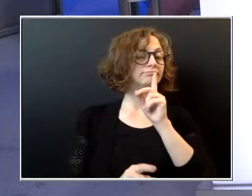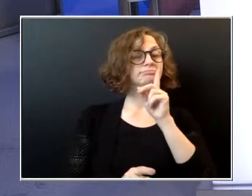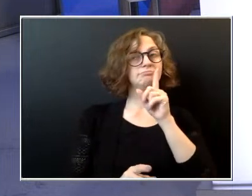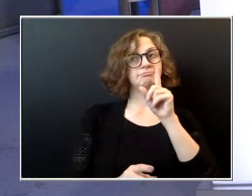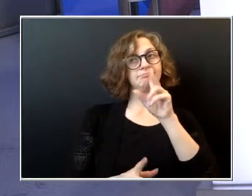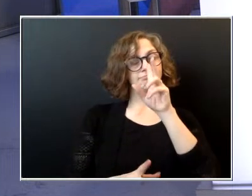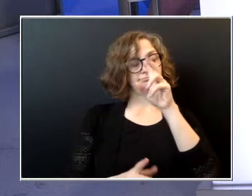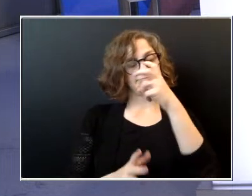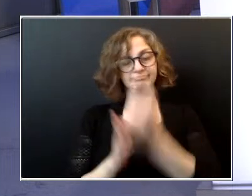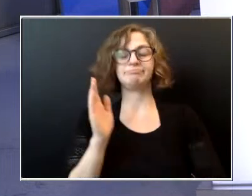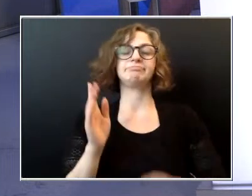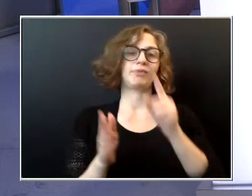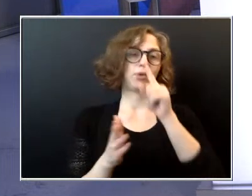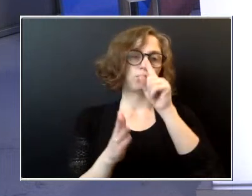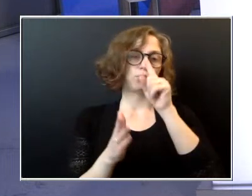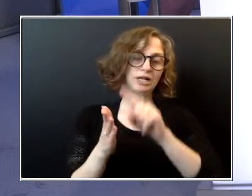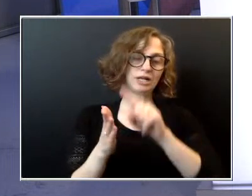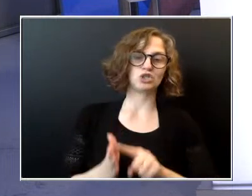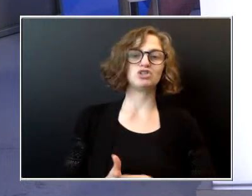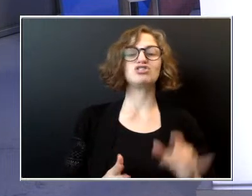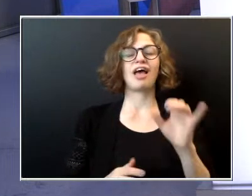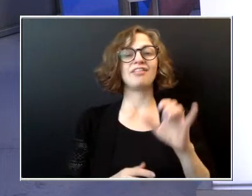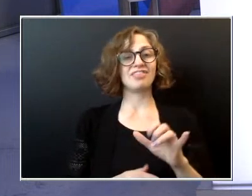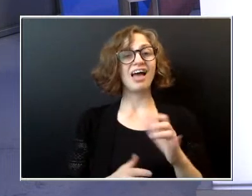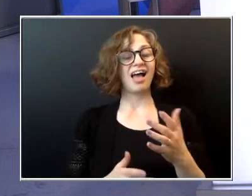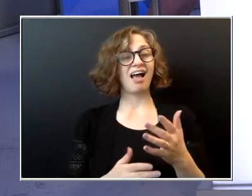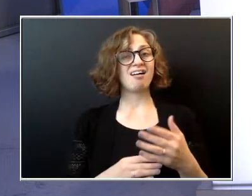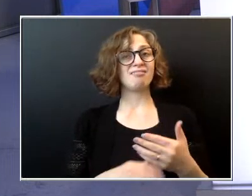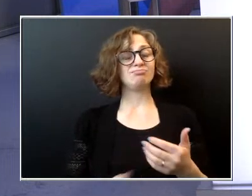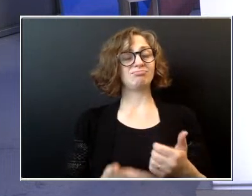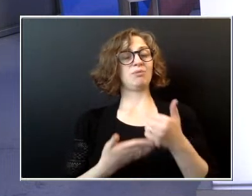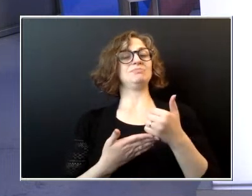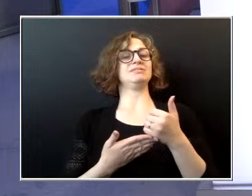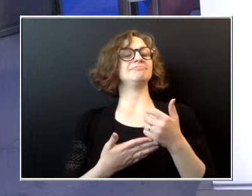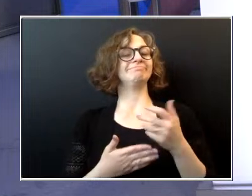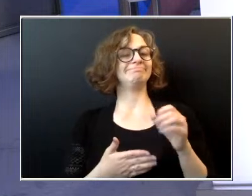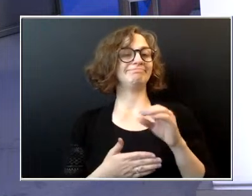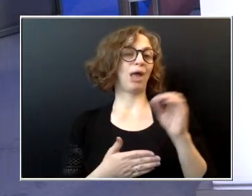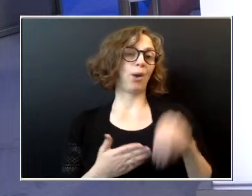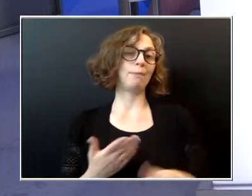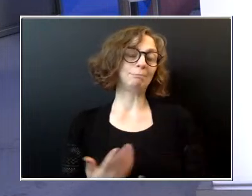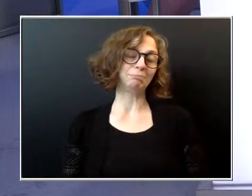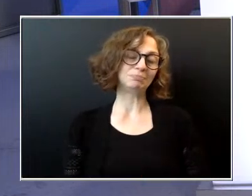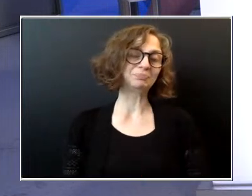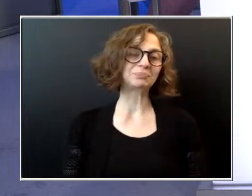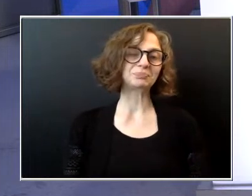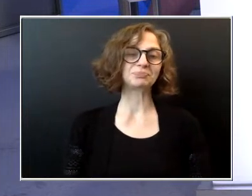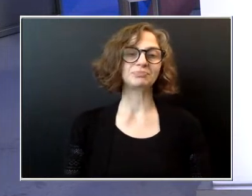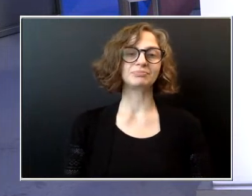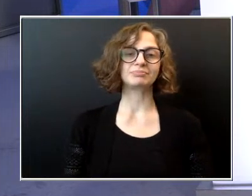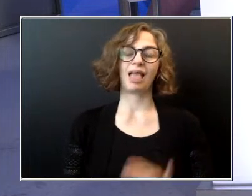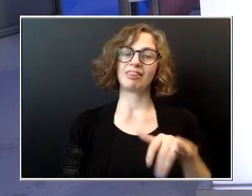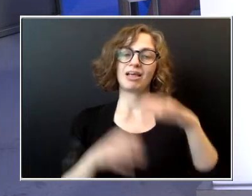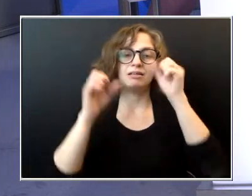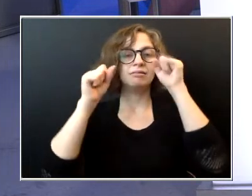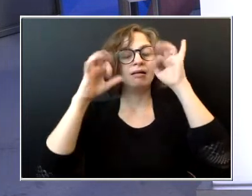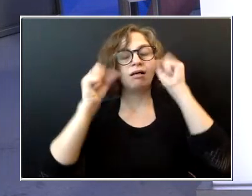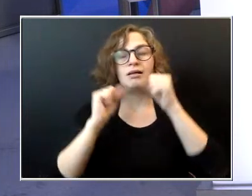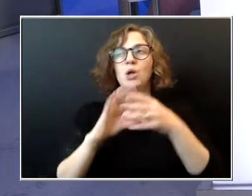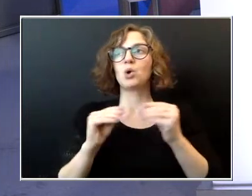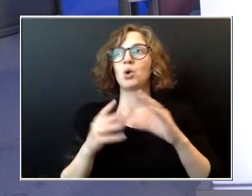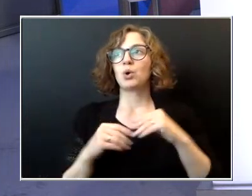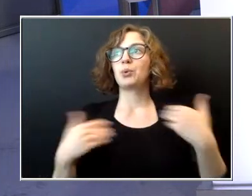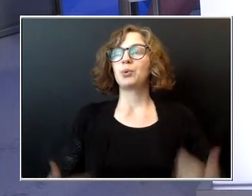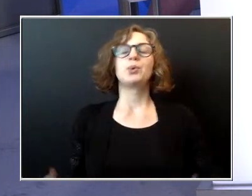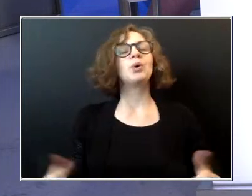and so I think that makes a difference for outcomes and how patients do. So that's a remarkable story. Okay, so first